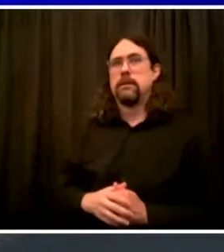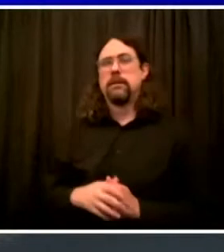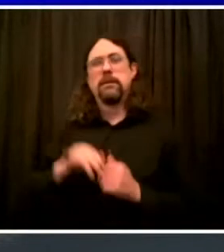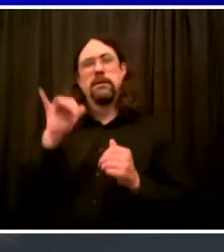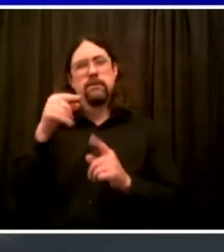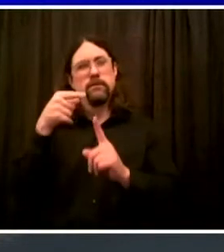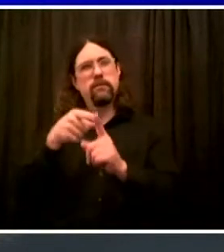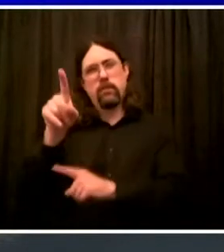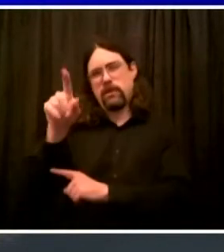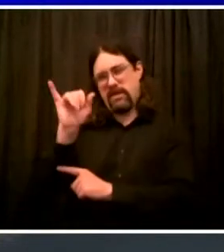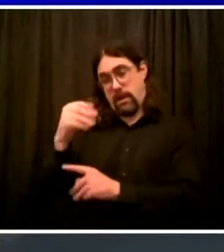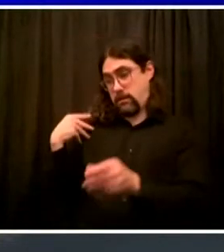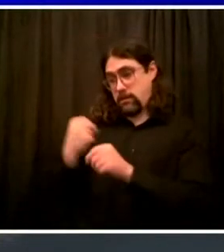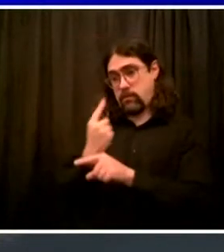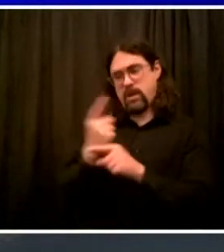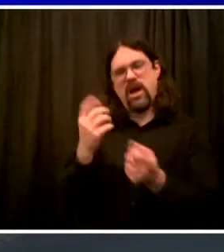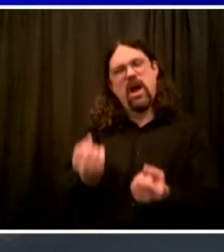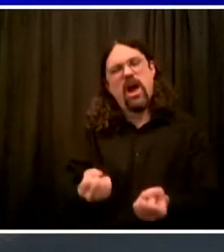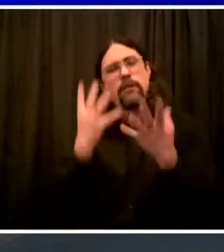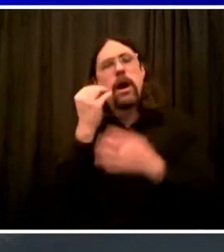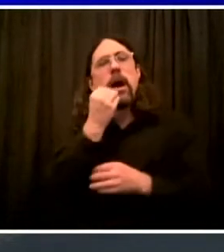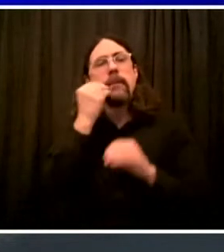That doesn't mean every single one of them will remain in